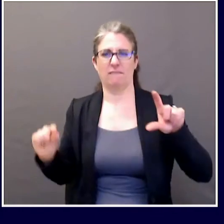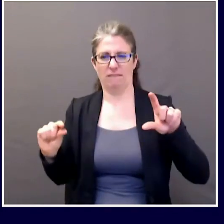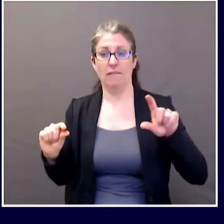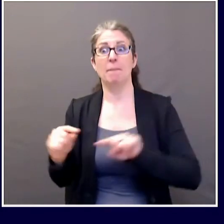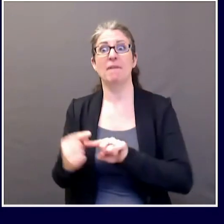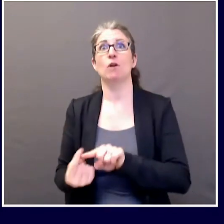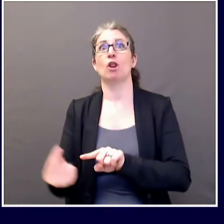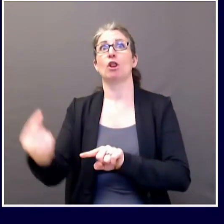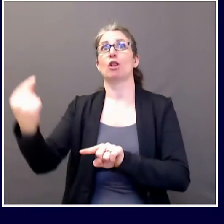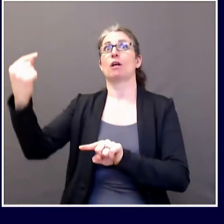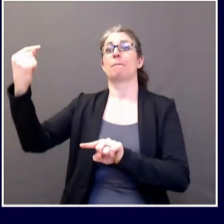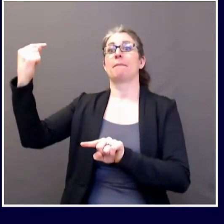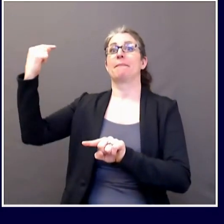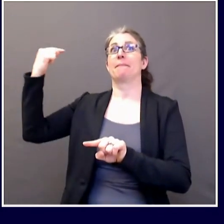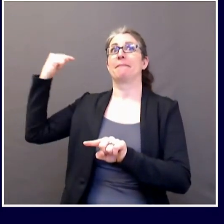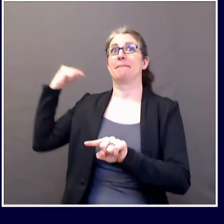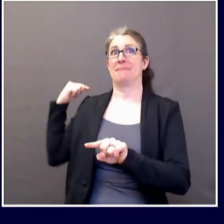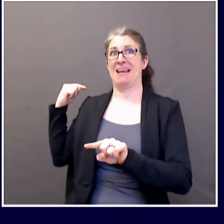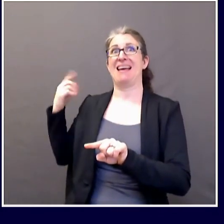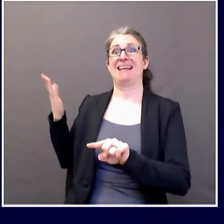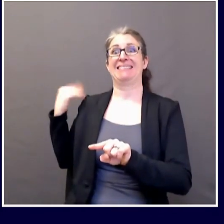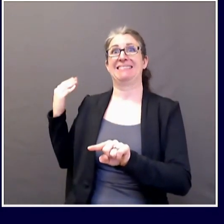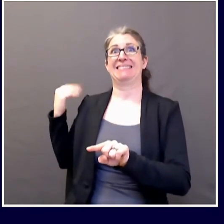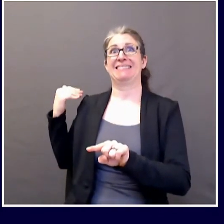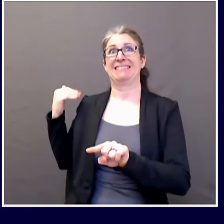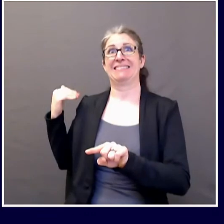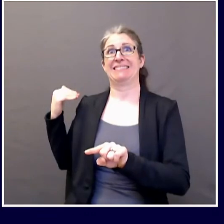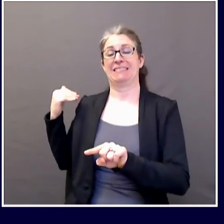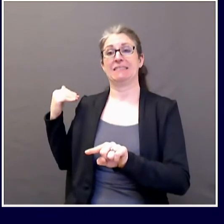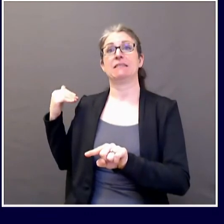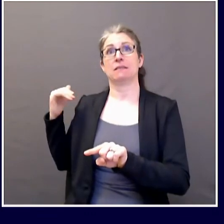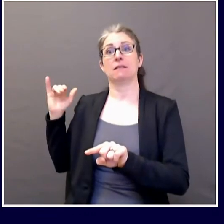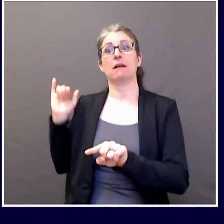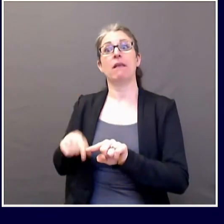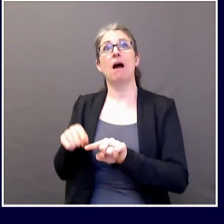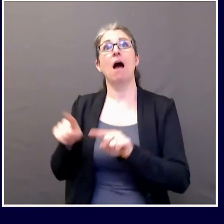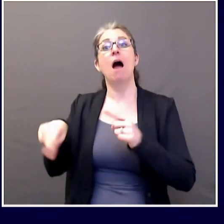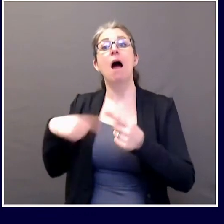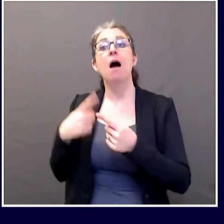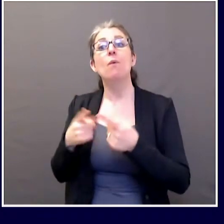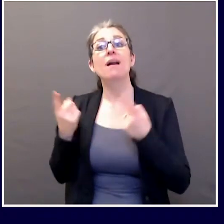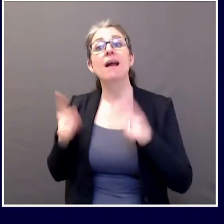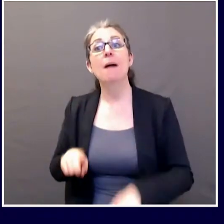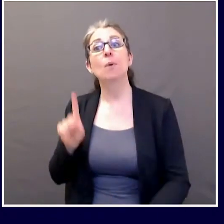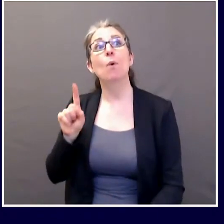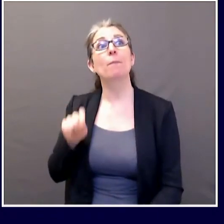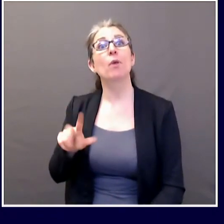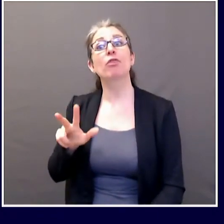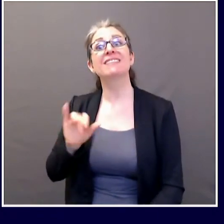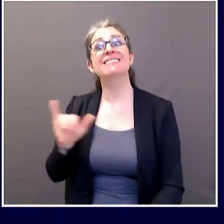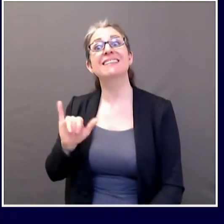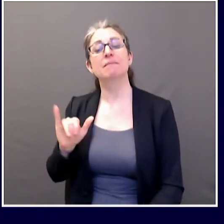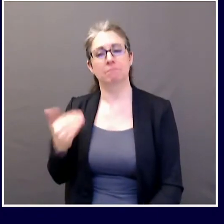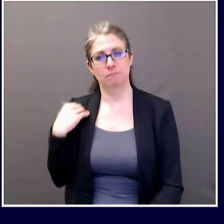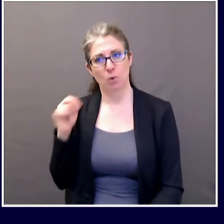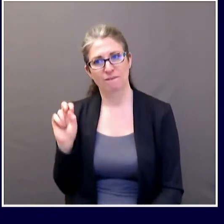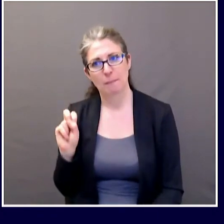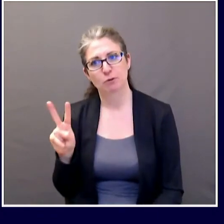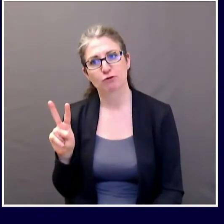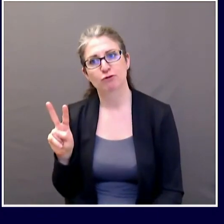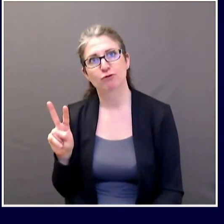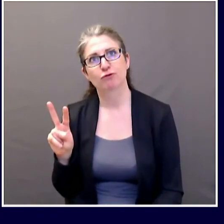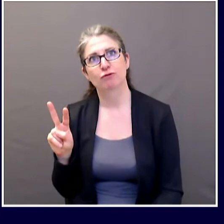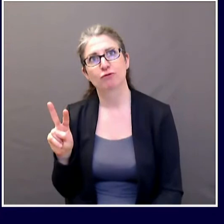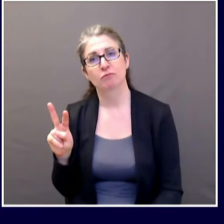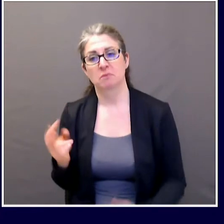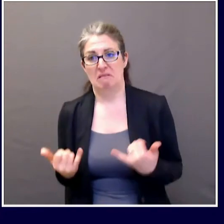rate was 1.06%. So we are, in epidemiological terms, looking at the same degree of